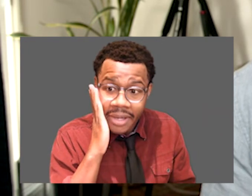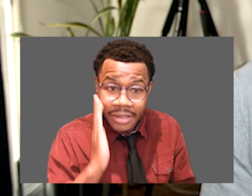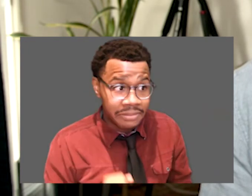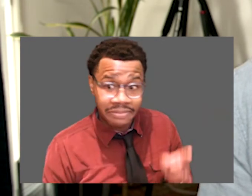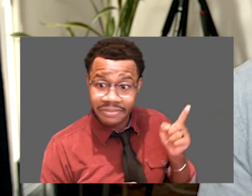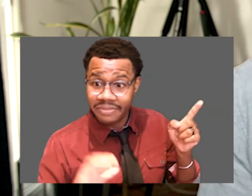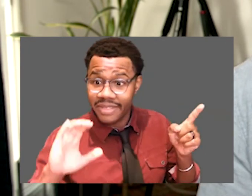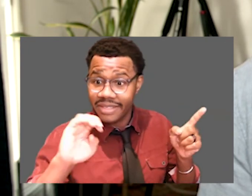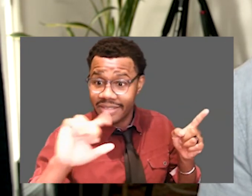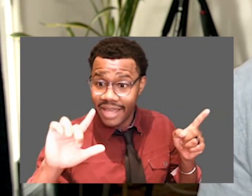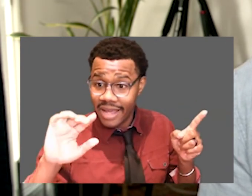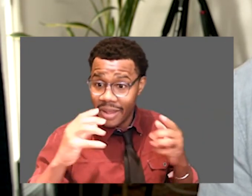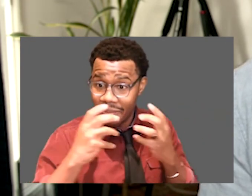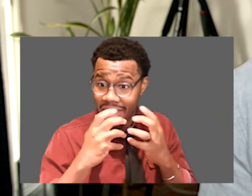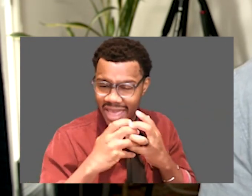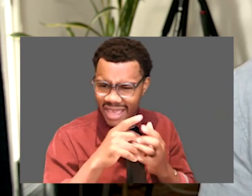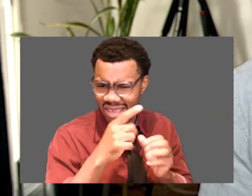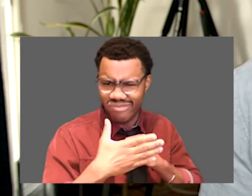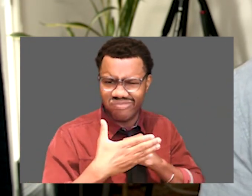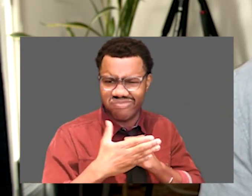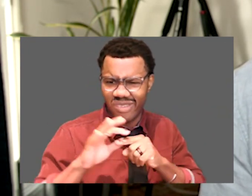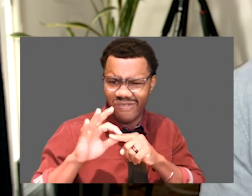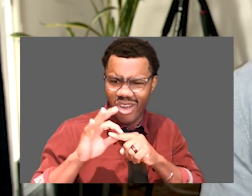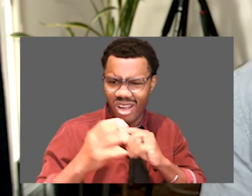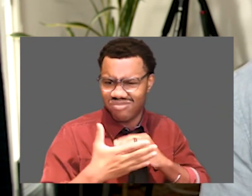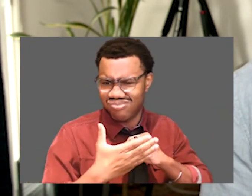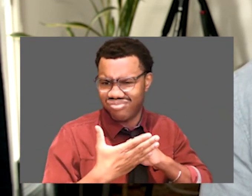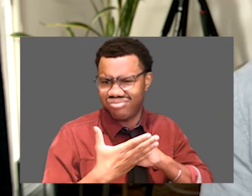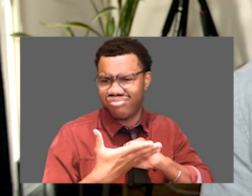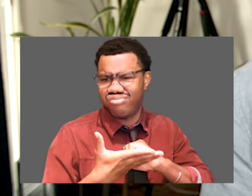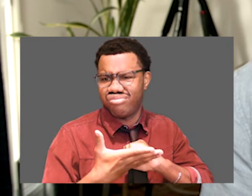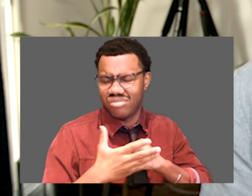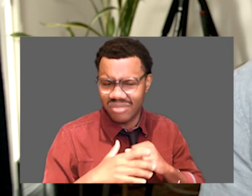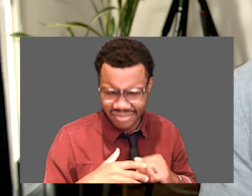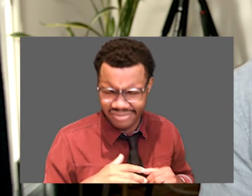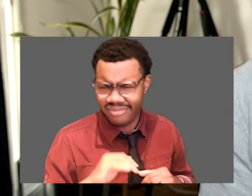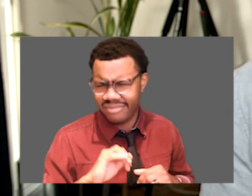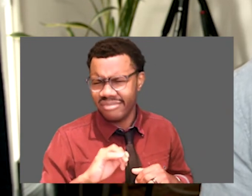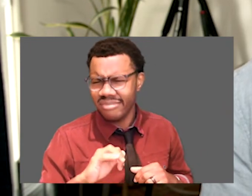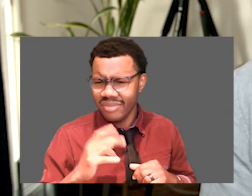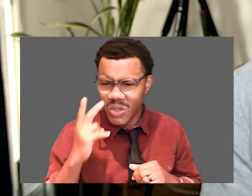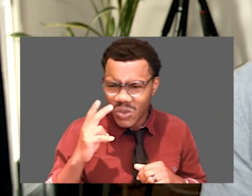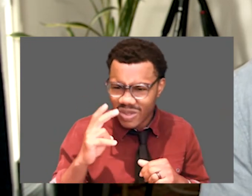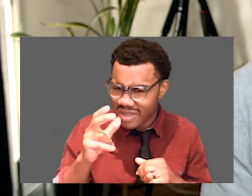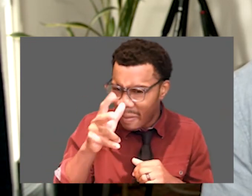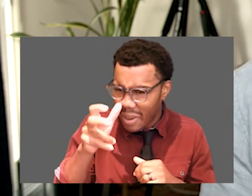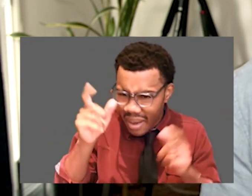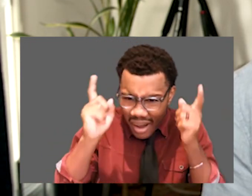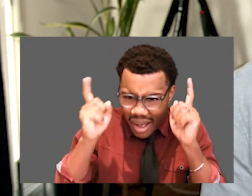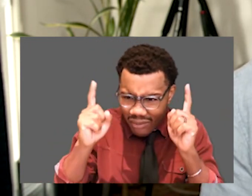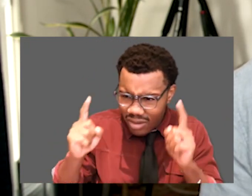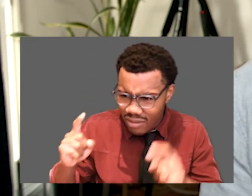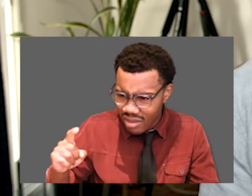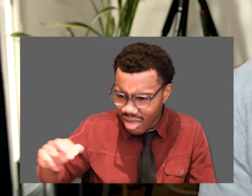horn. A brown cockroach the size of your big toe scuttles across the cell floor. Late that night, you try to get some